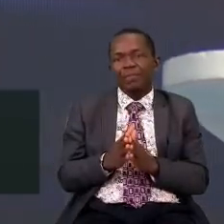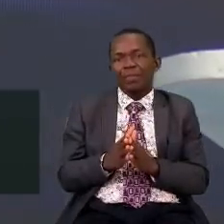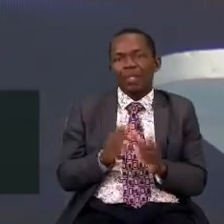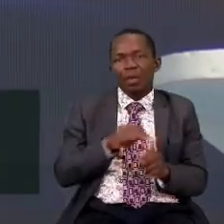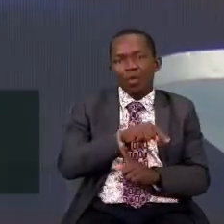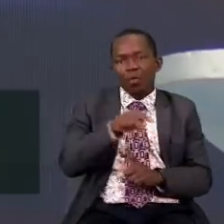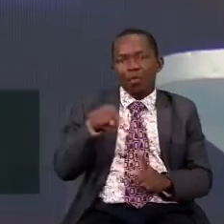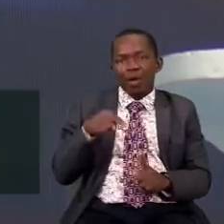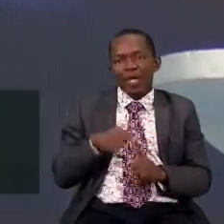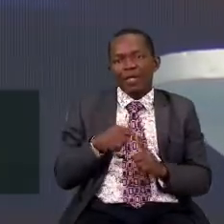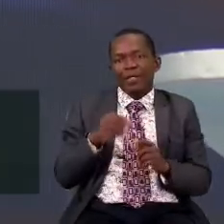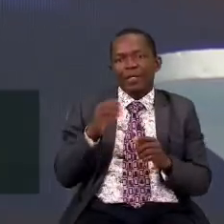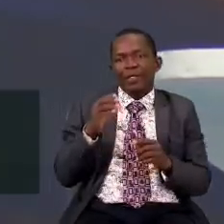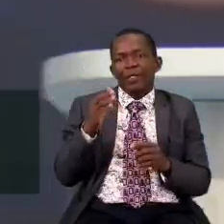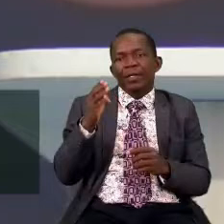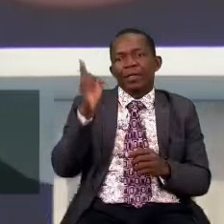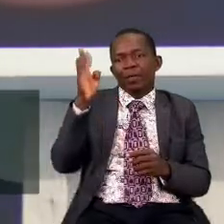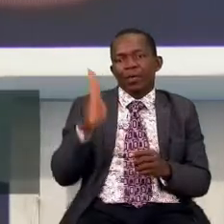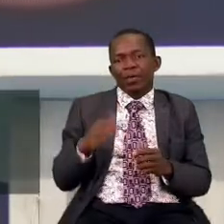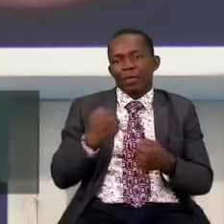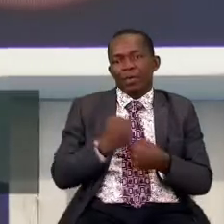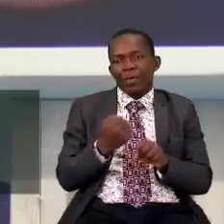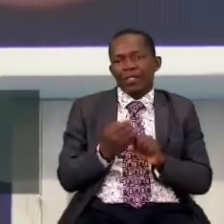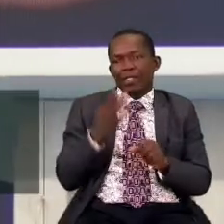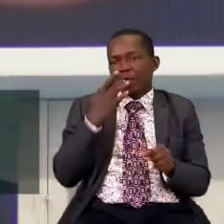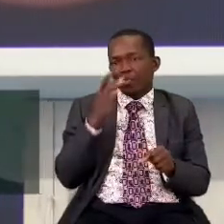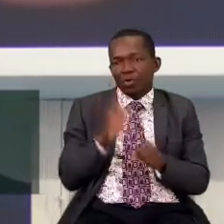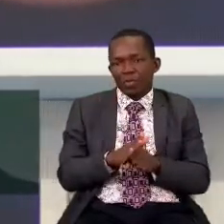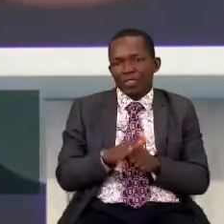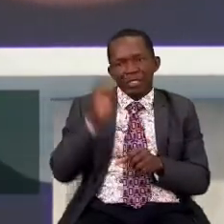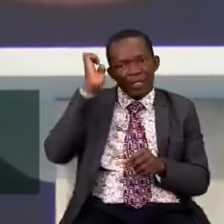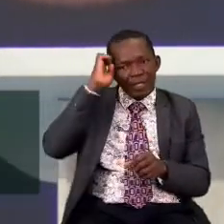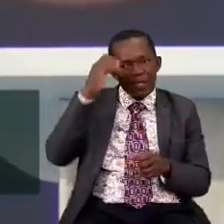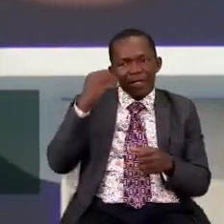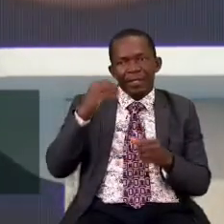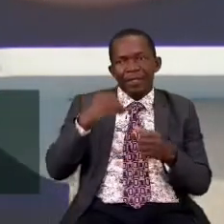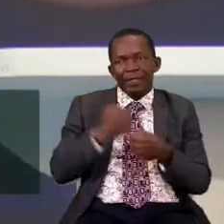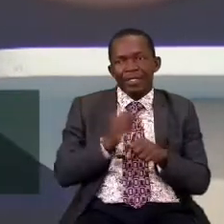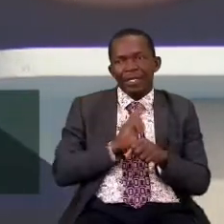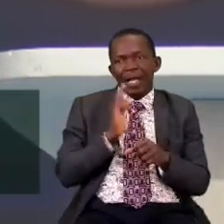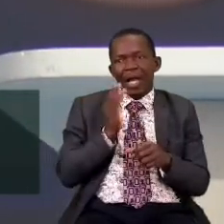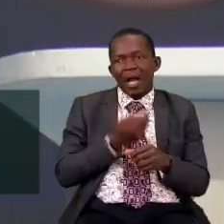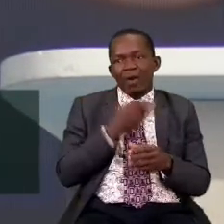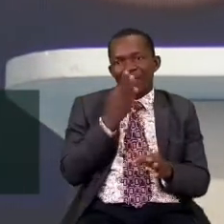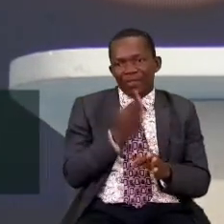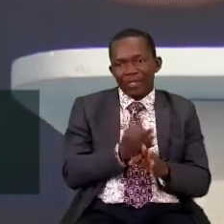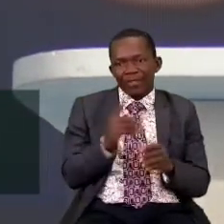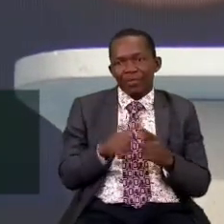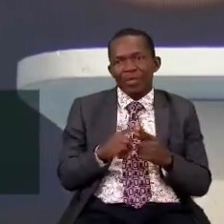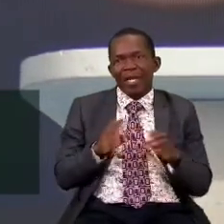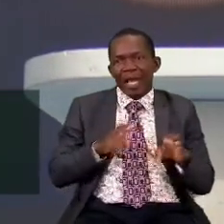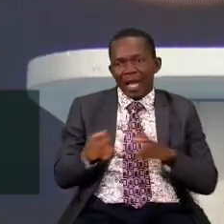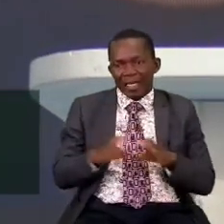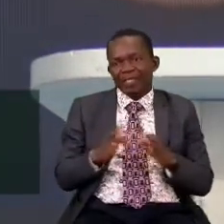that to be active. Number two, the great promises for an